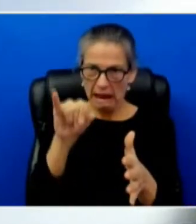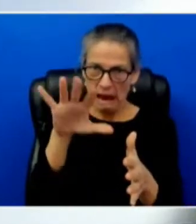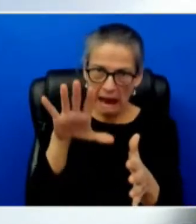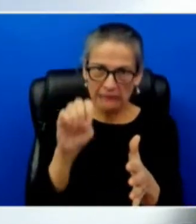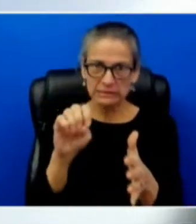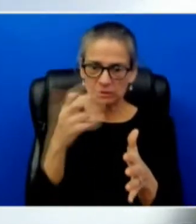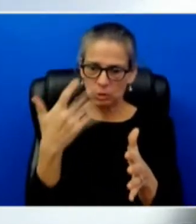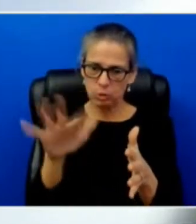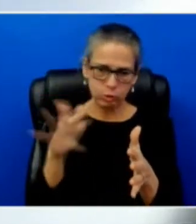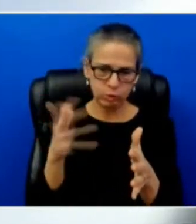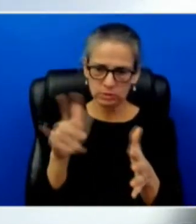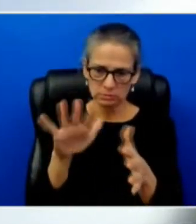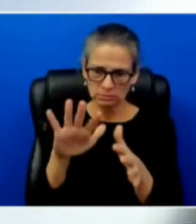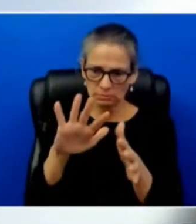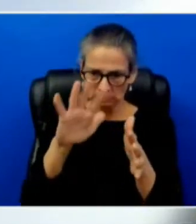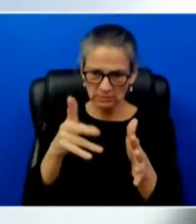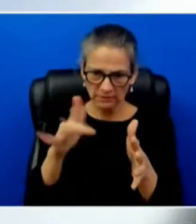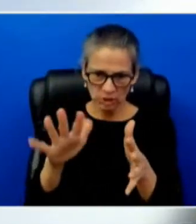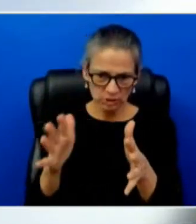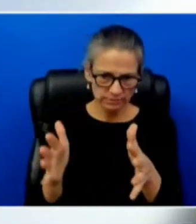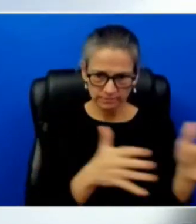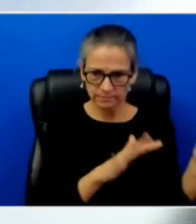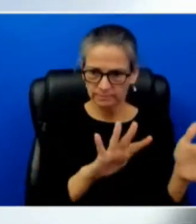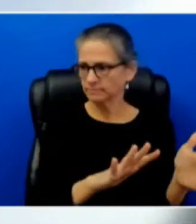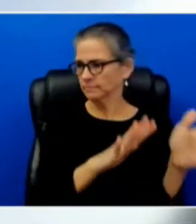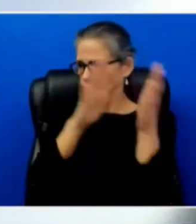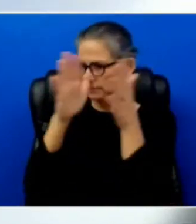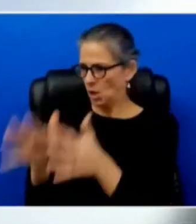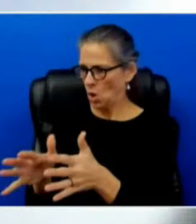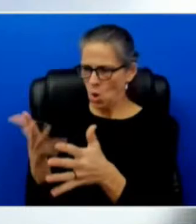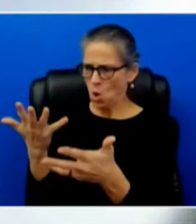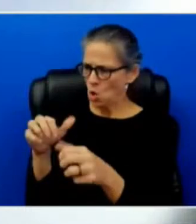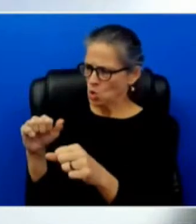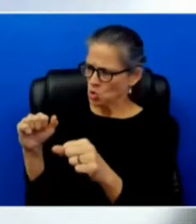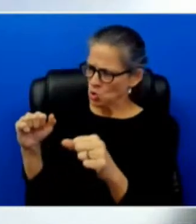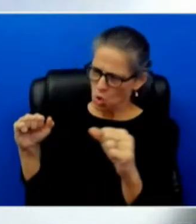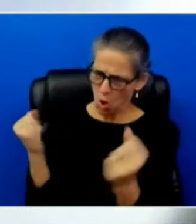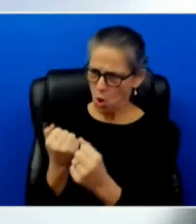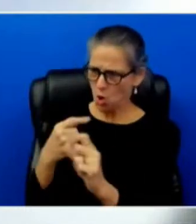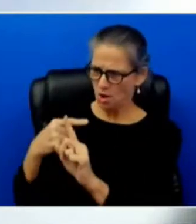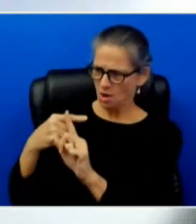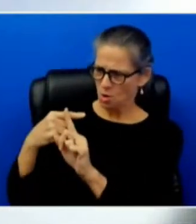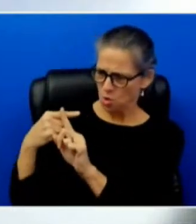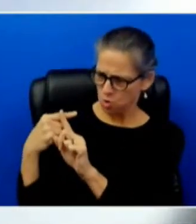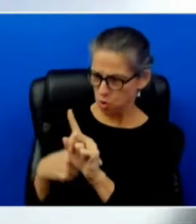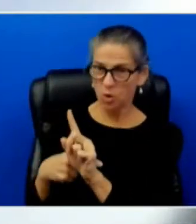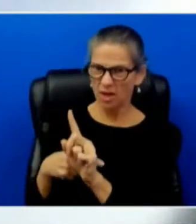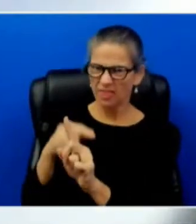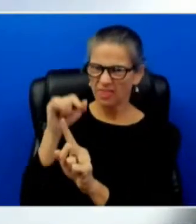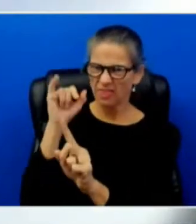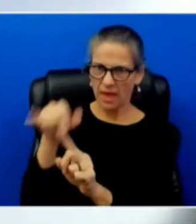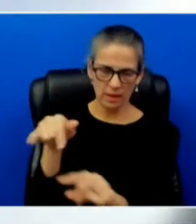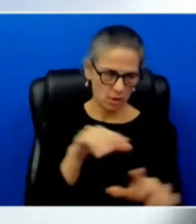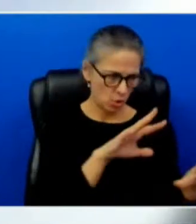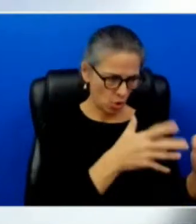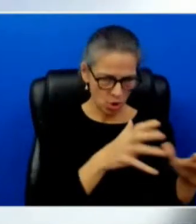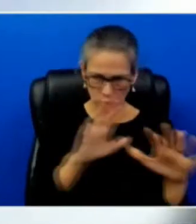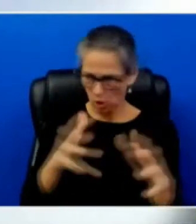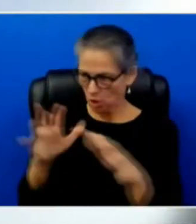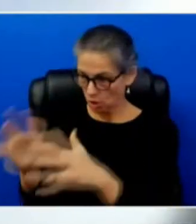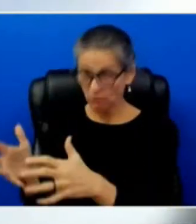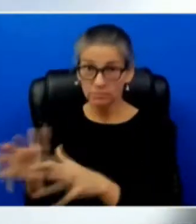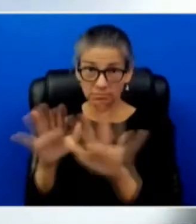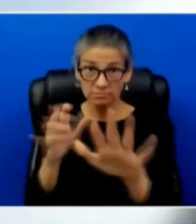frigid temperatures that are coming. So our folks are out treating, they're out plowing. Remember, you can plow snow, but you cannot